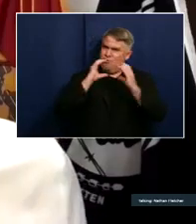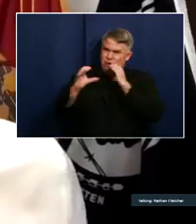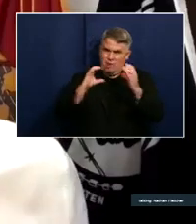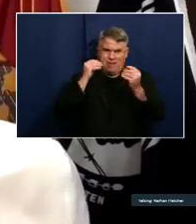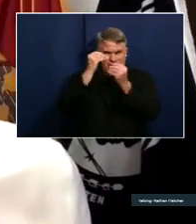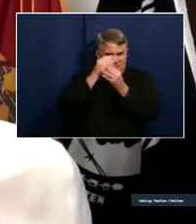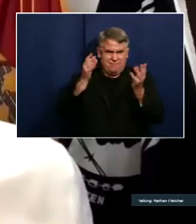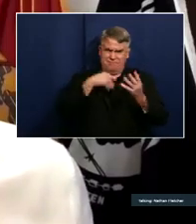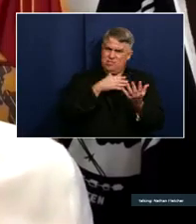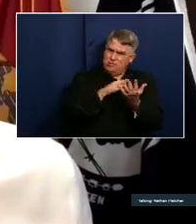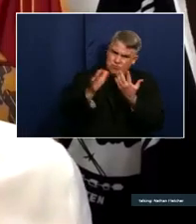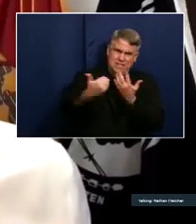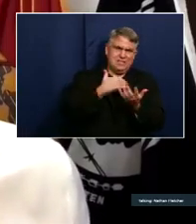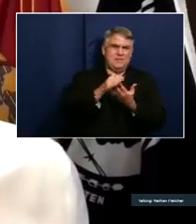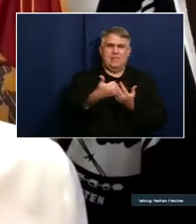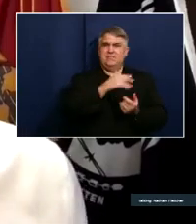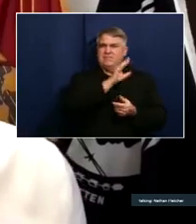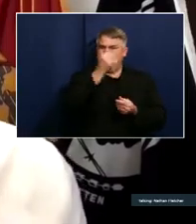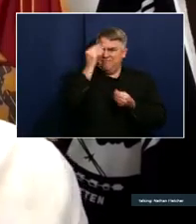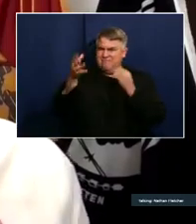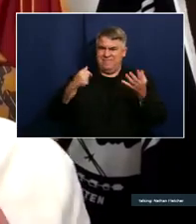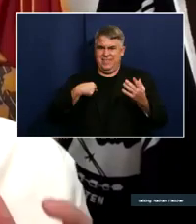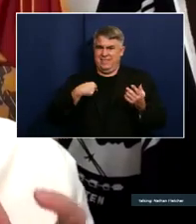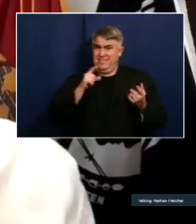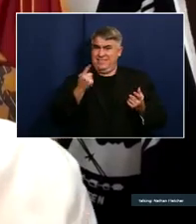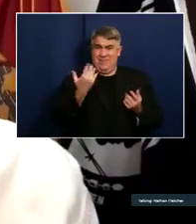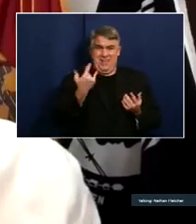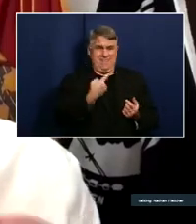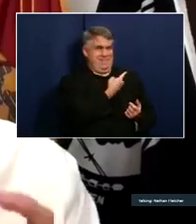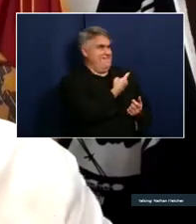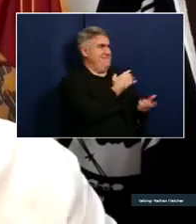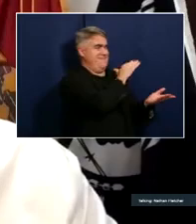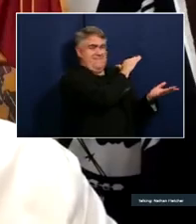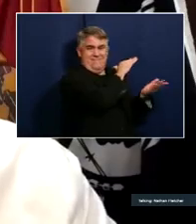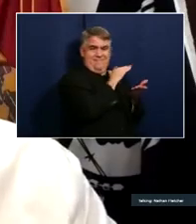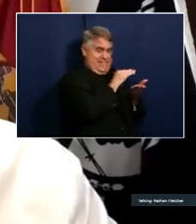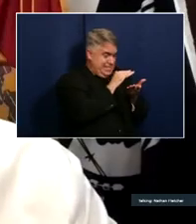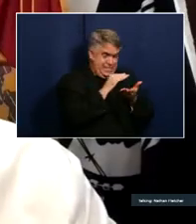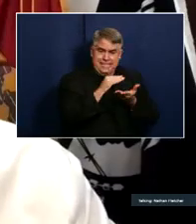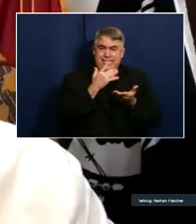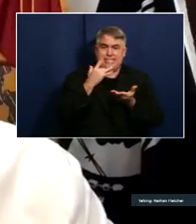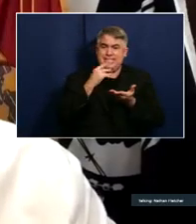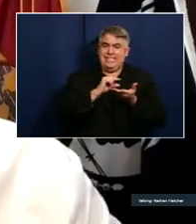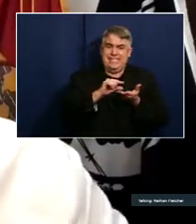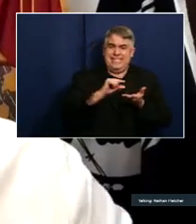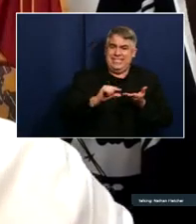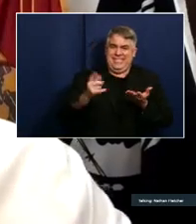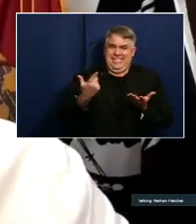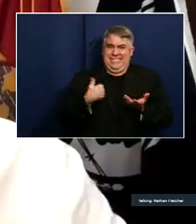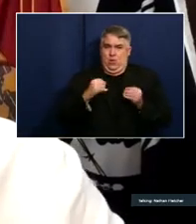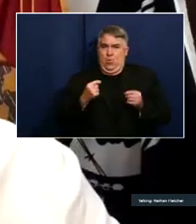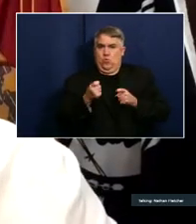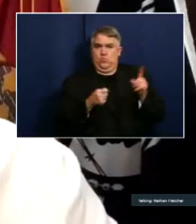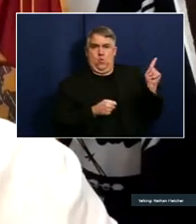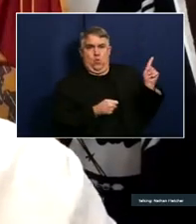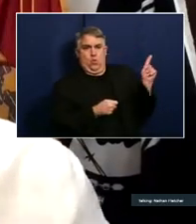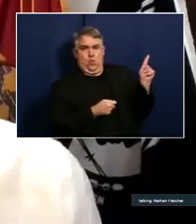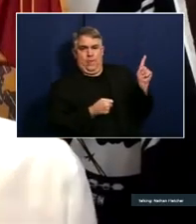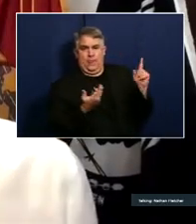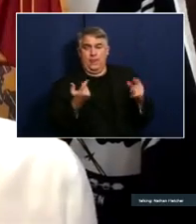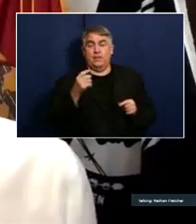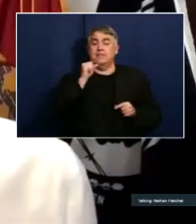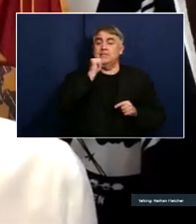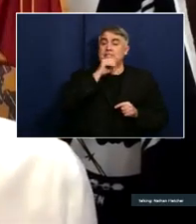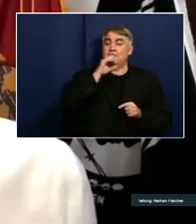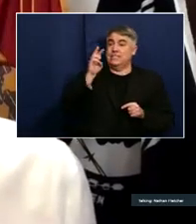dependent upon the supply that's entirely outside of our control. Right now, we're doing seniors 65 and older. The next group